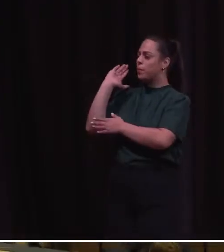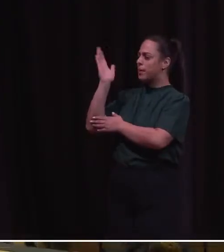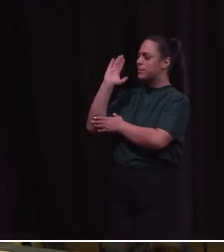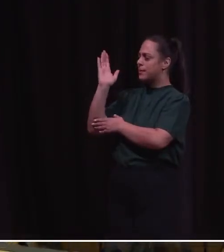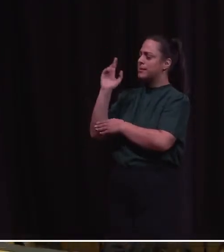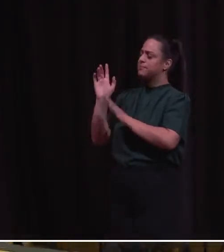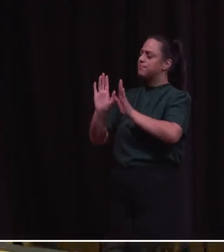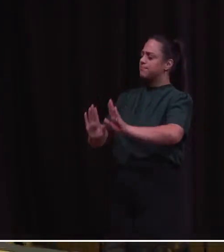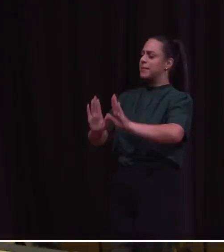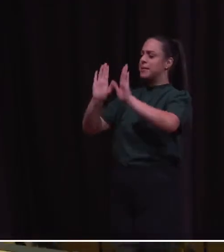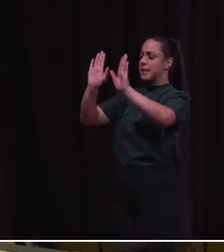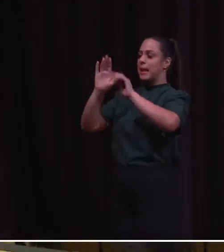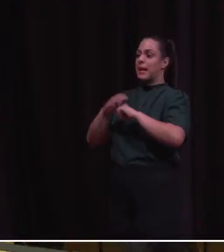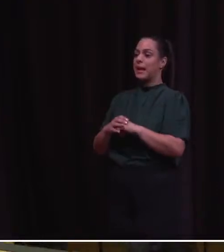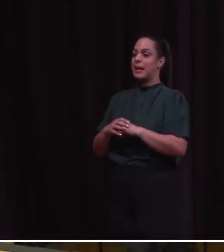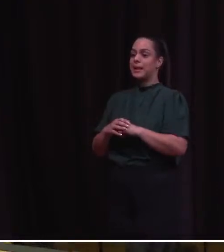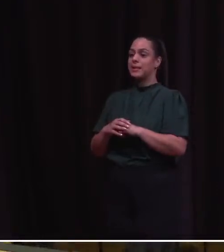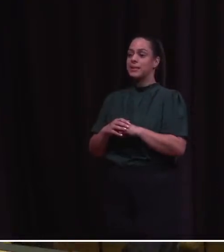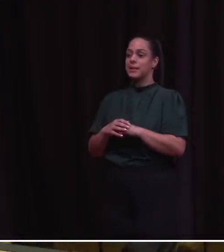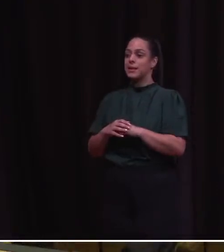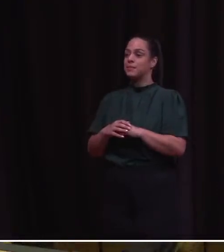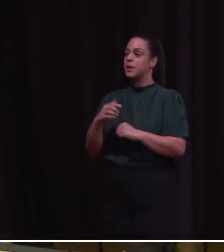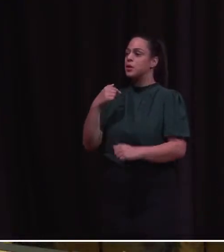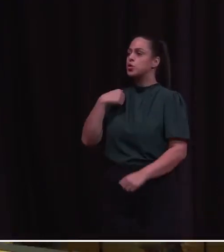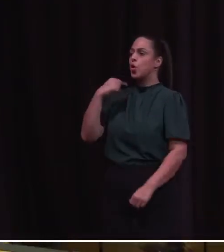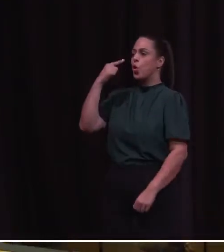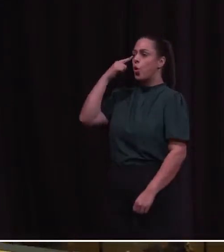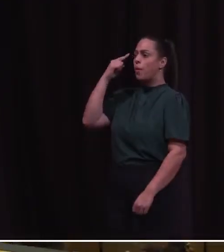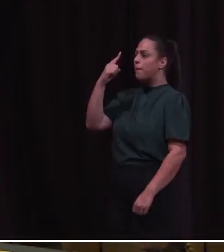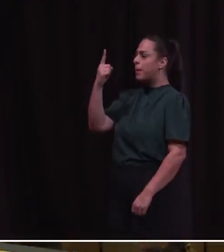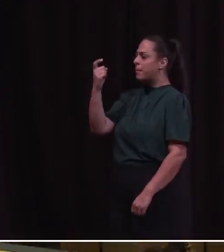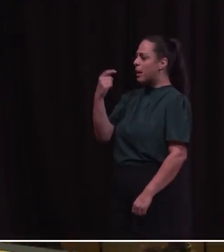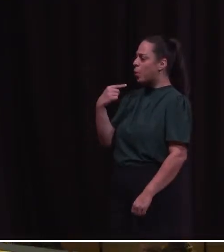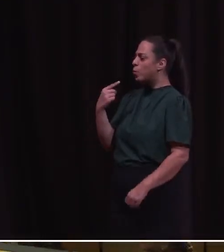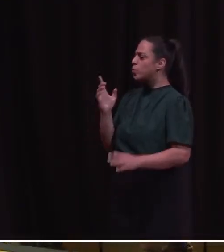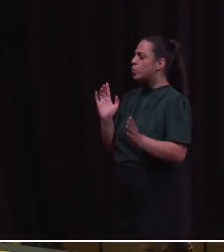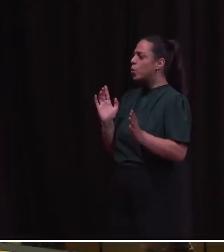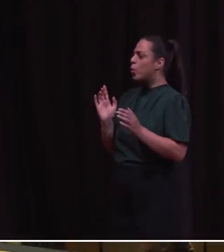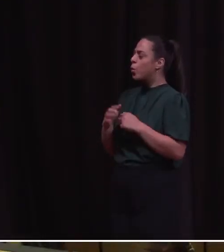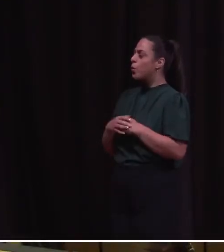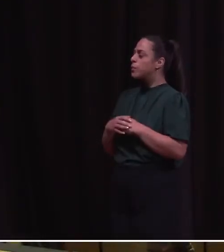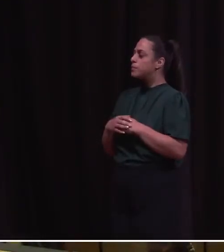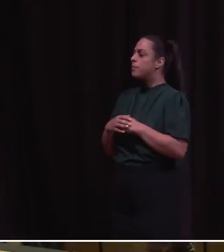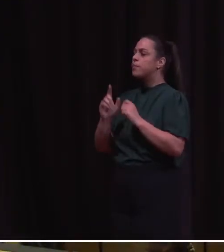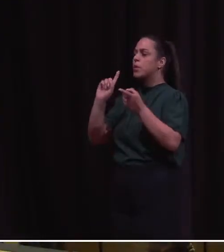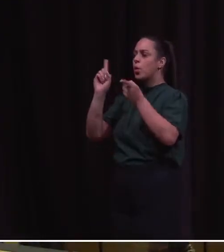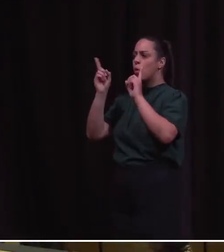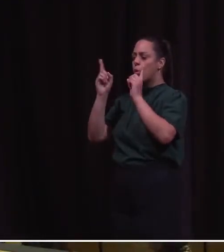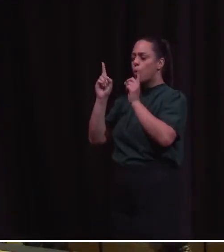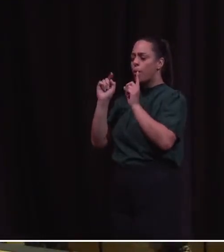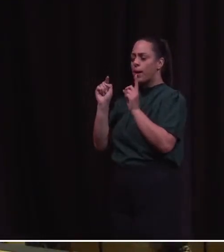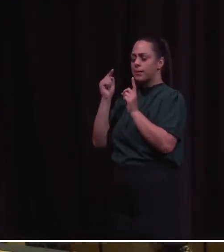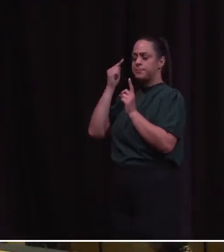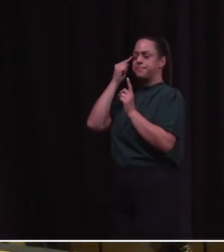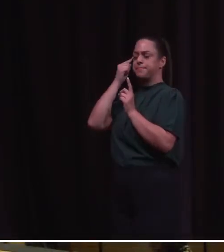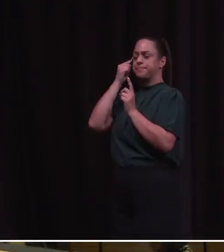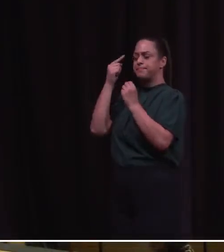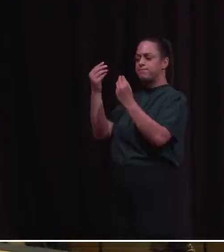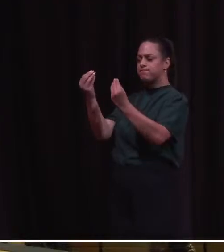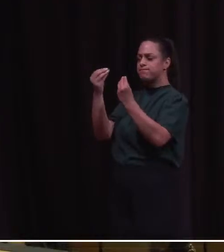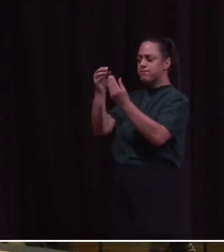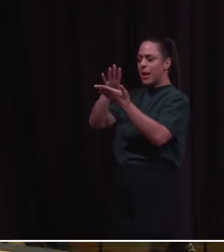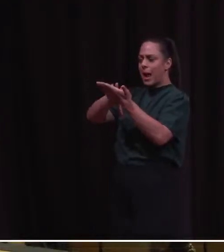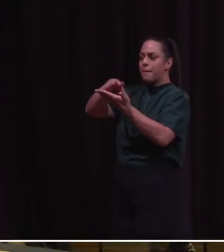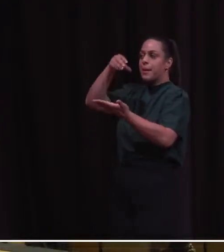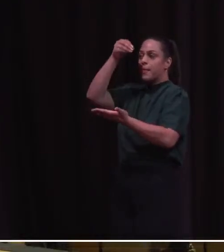what advice or lessons do you consider essential to be in the context of Latin America